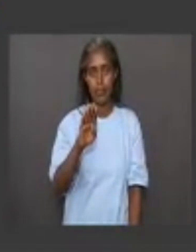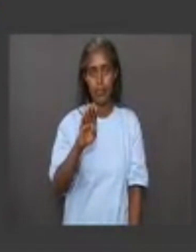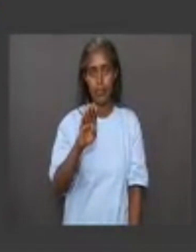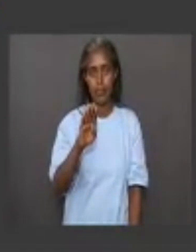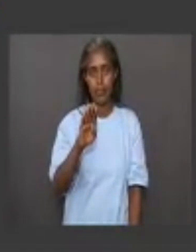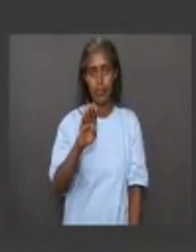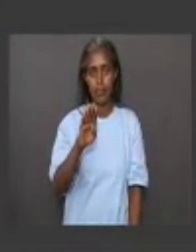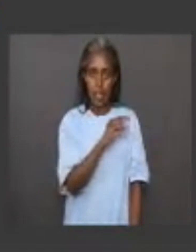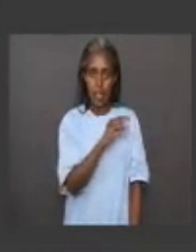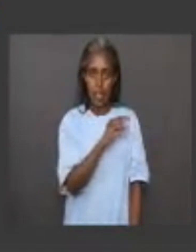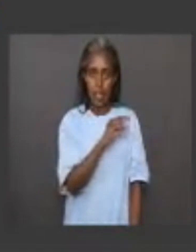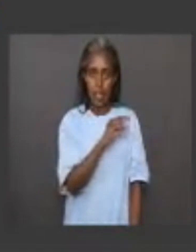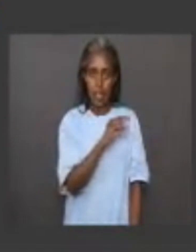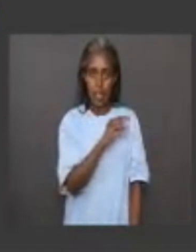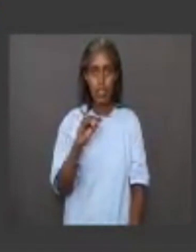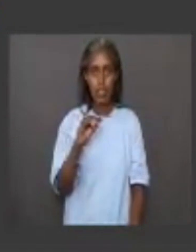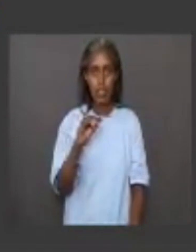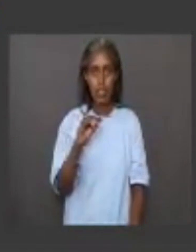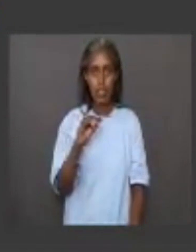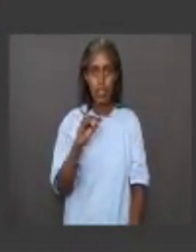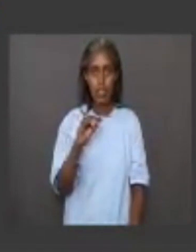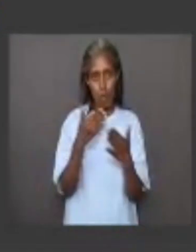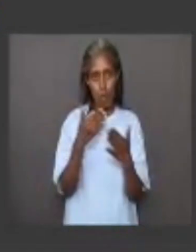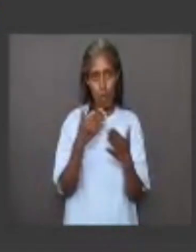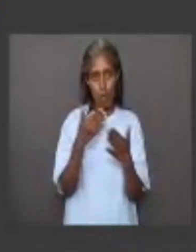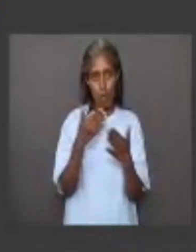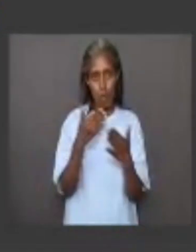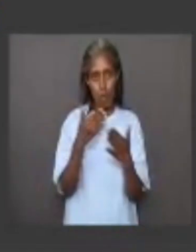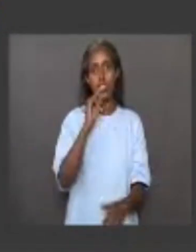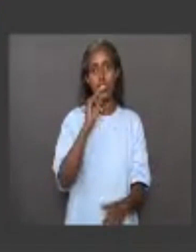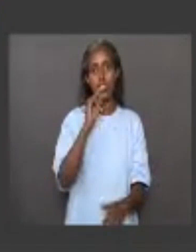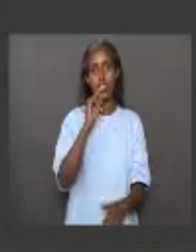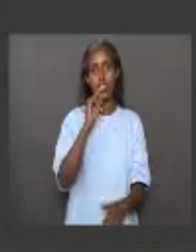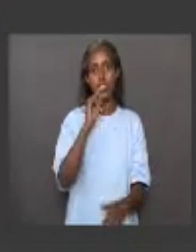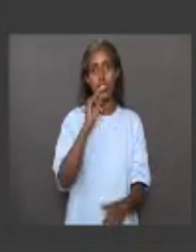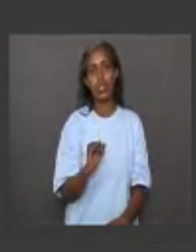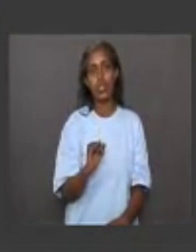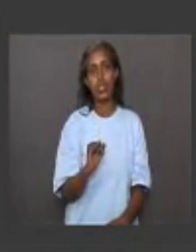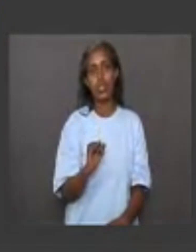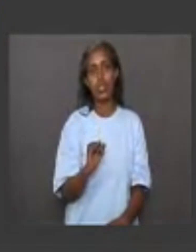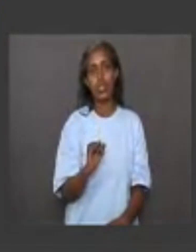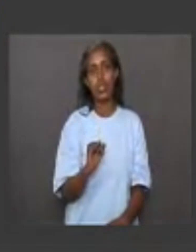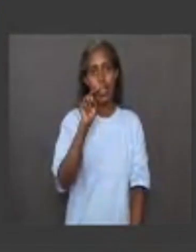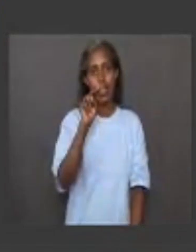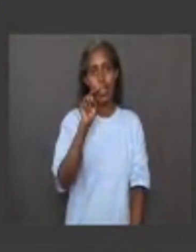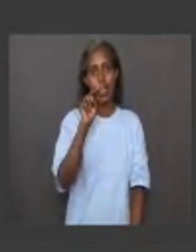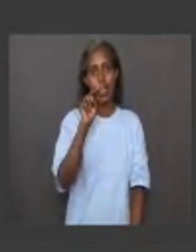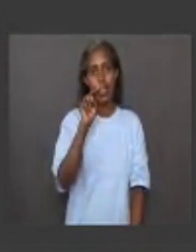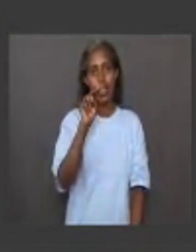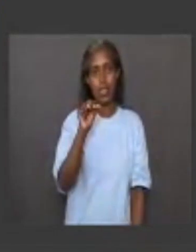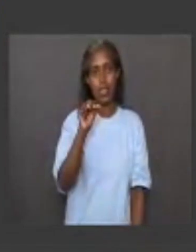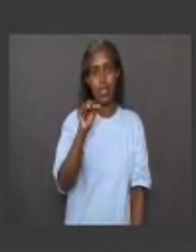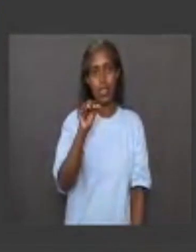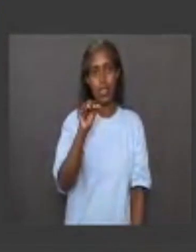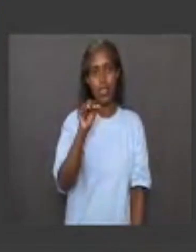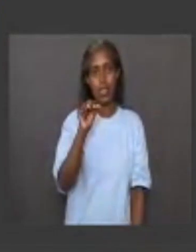and for all integers where n is